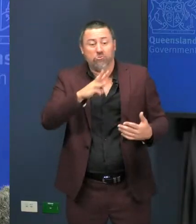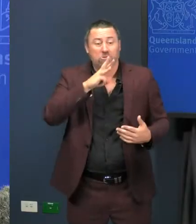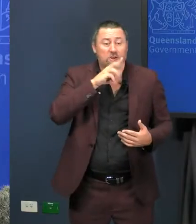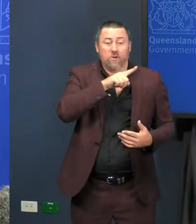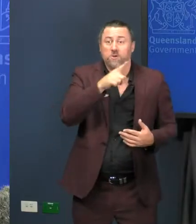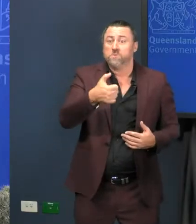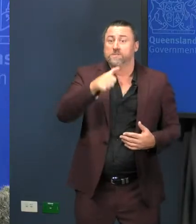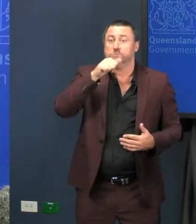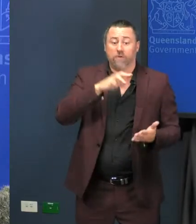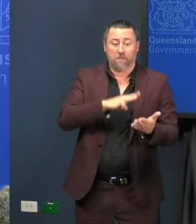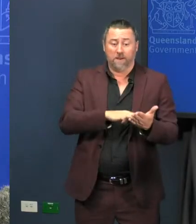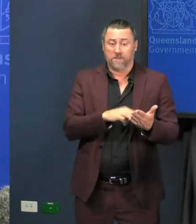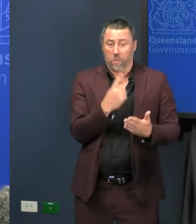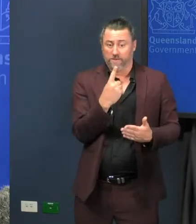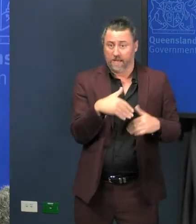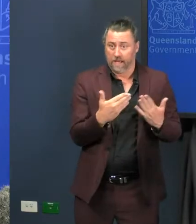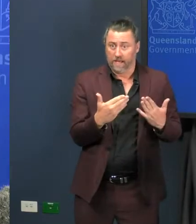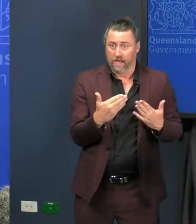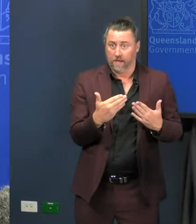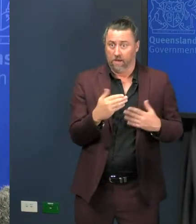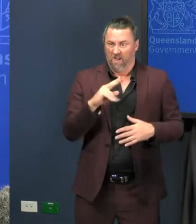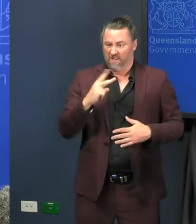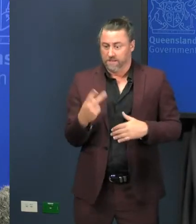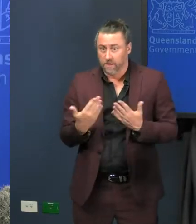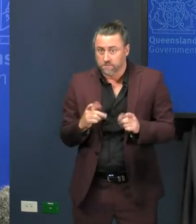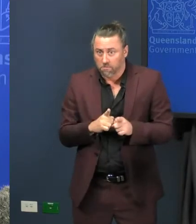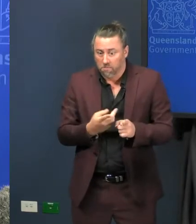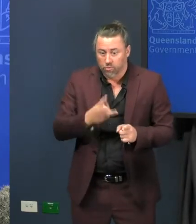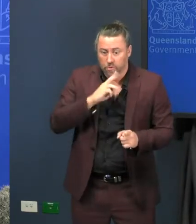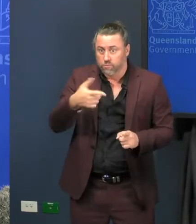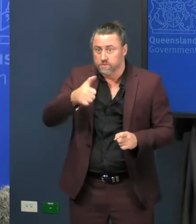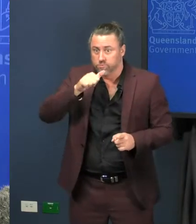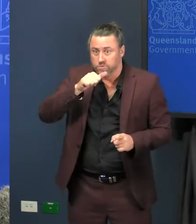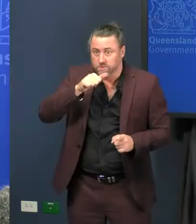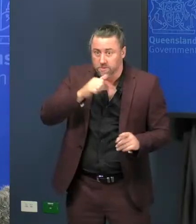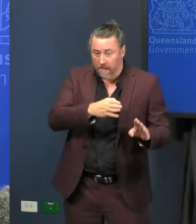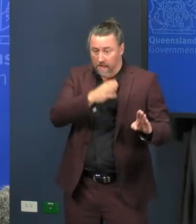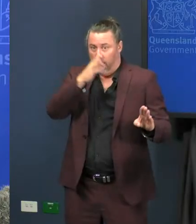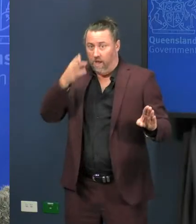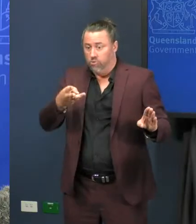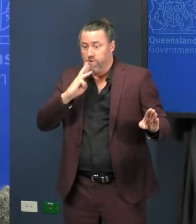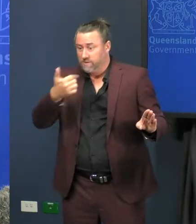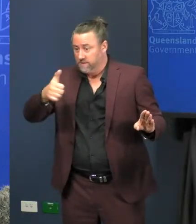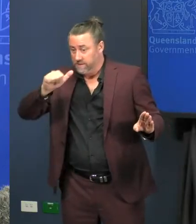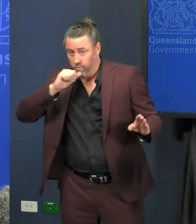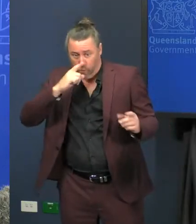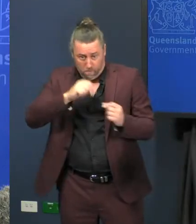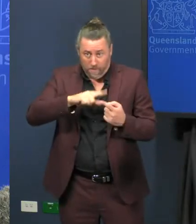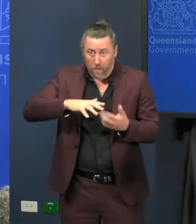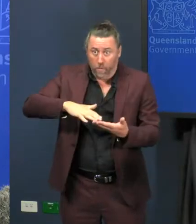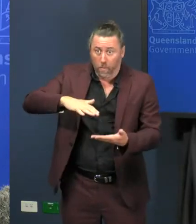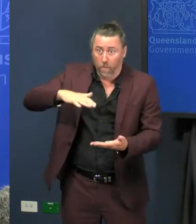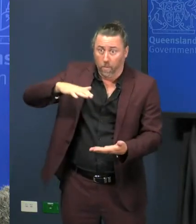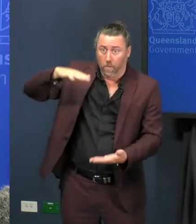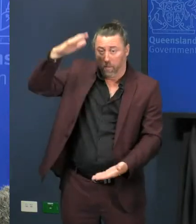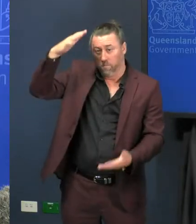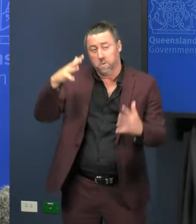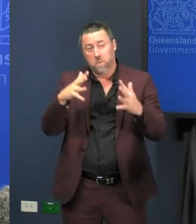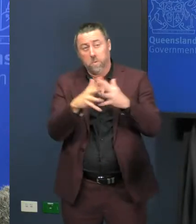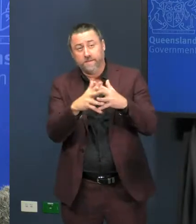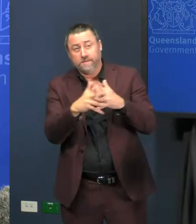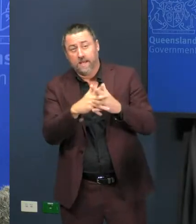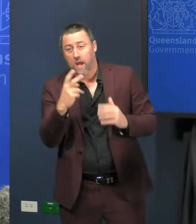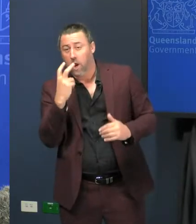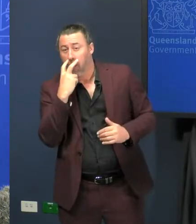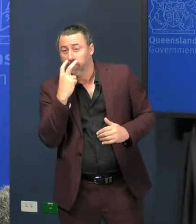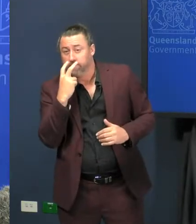600 millimetres. And this has the potential to cause life-threatening flash and riverine flooding from late Wednesday, but